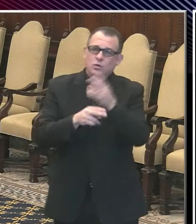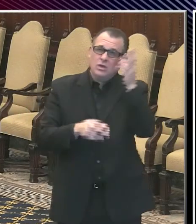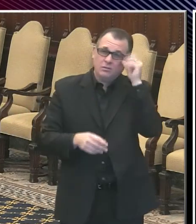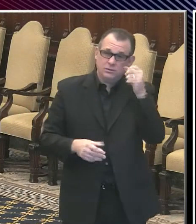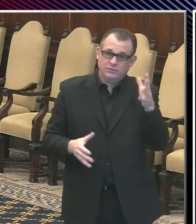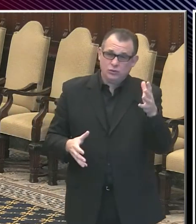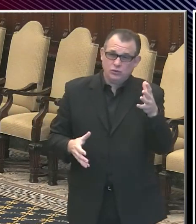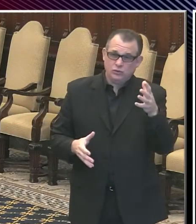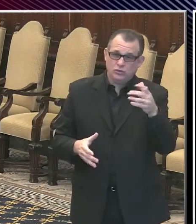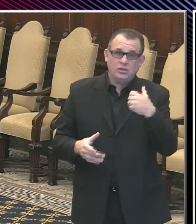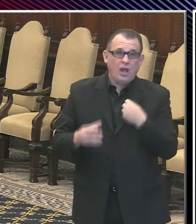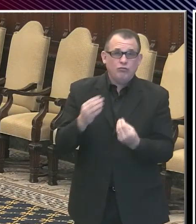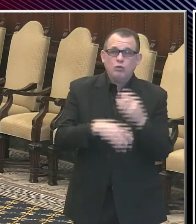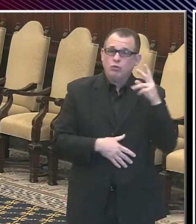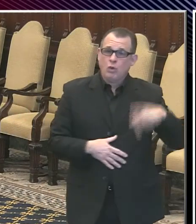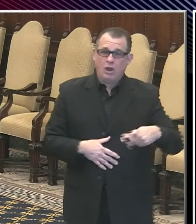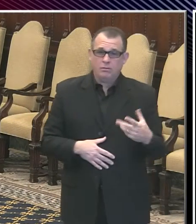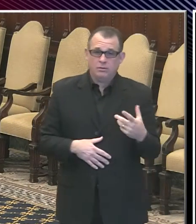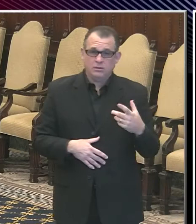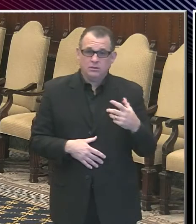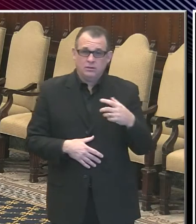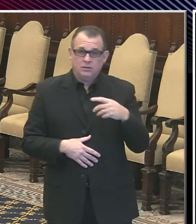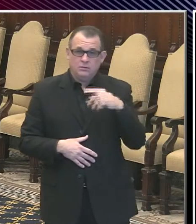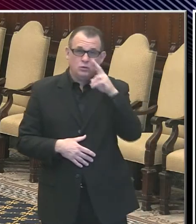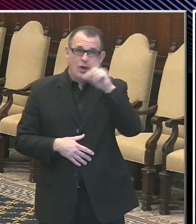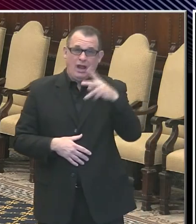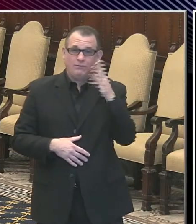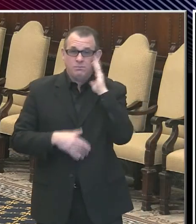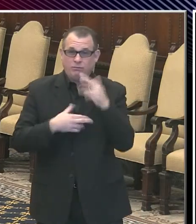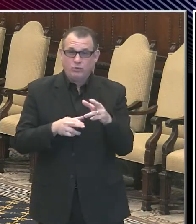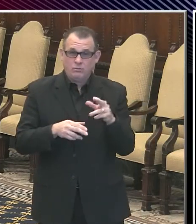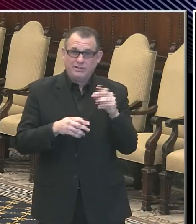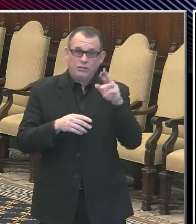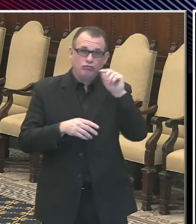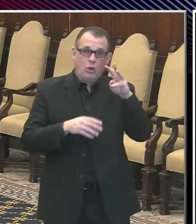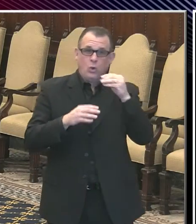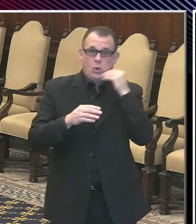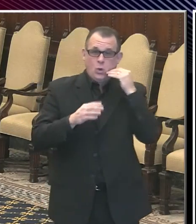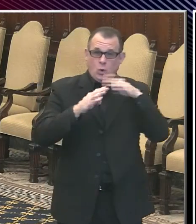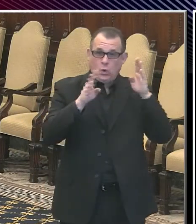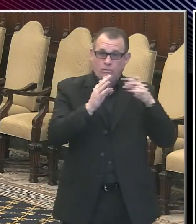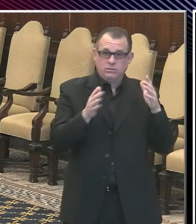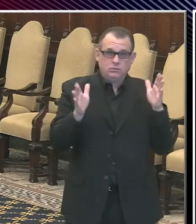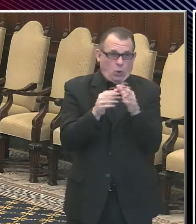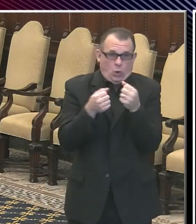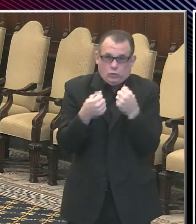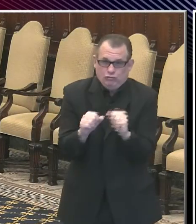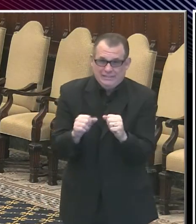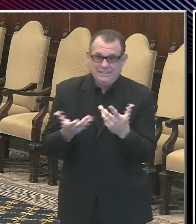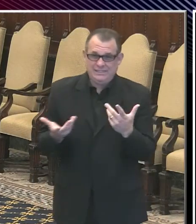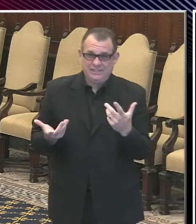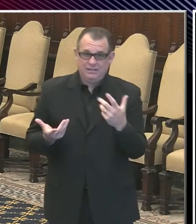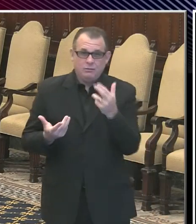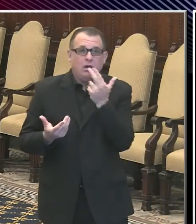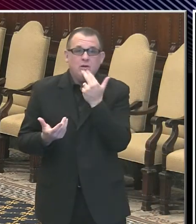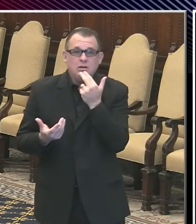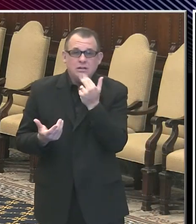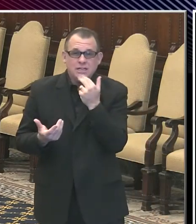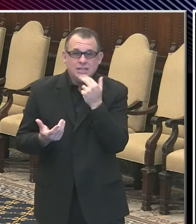up in a 2.5 bedroom row house in the middle of a small street with a very small yard,